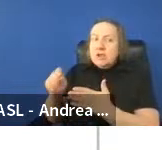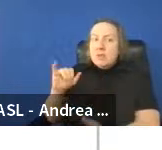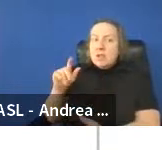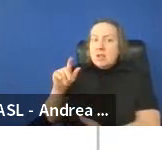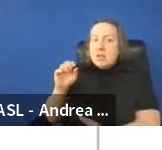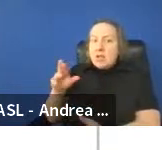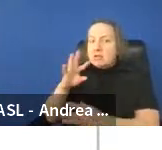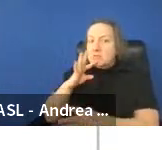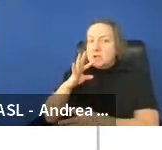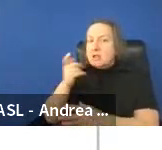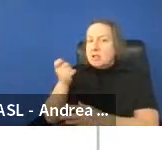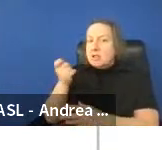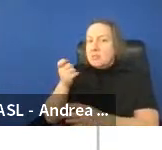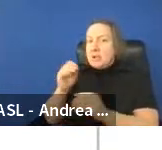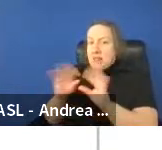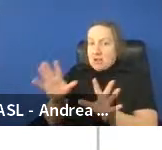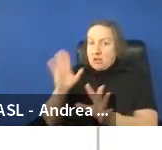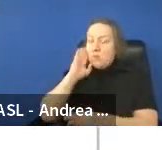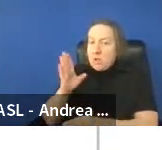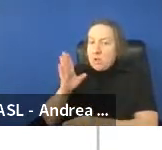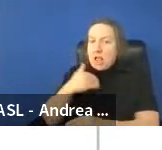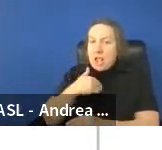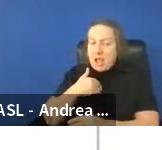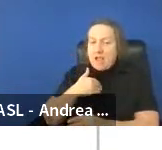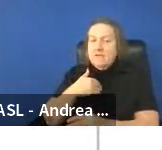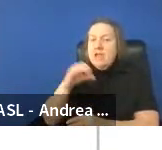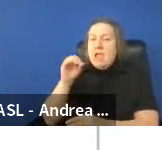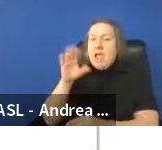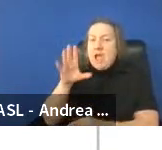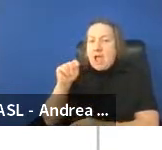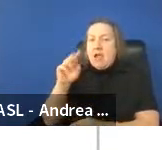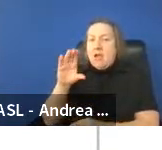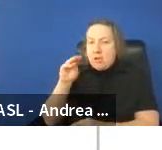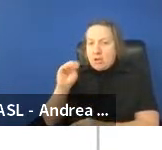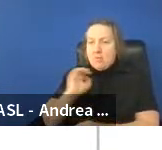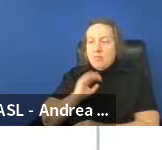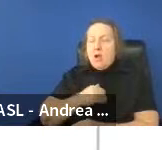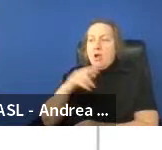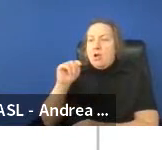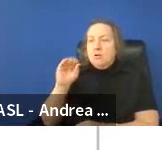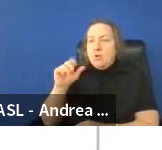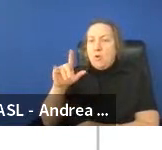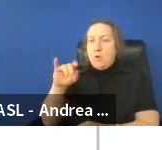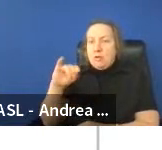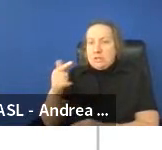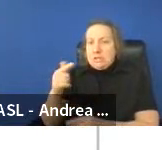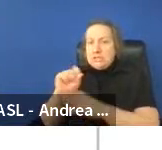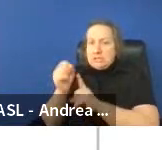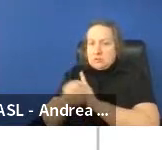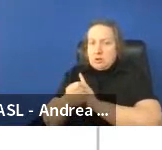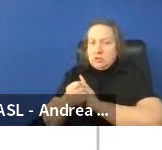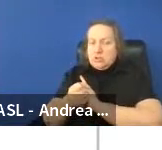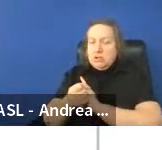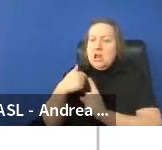bit of clarity. We are going to have the outcome of our tolling scenarios, and I appreciate all the conversation that's been had